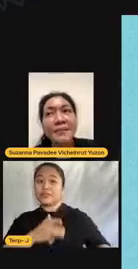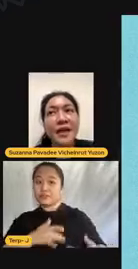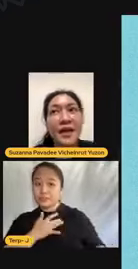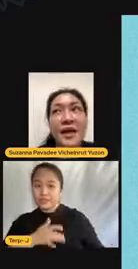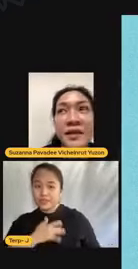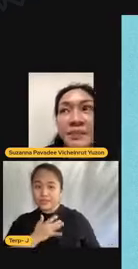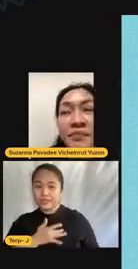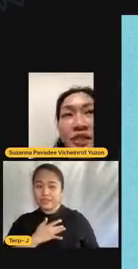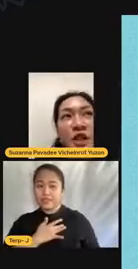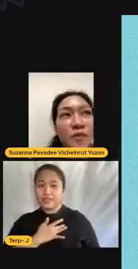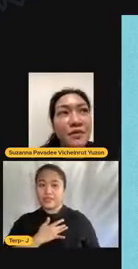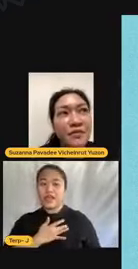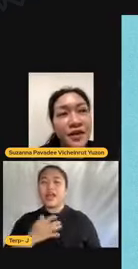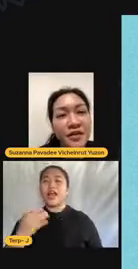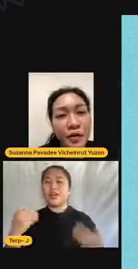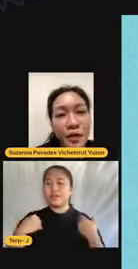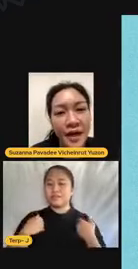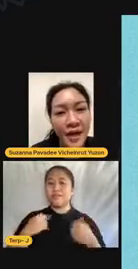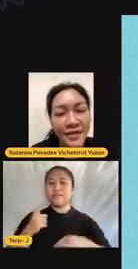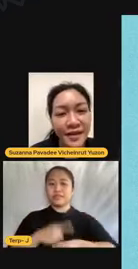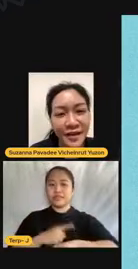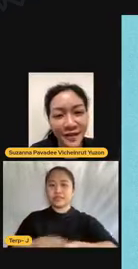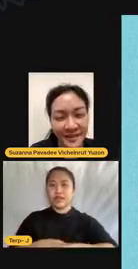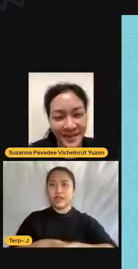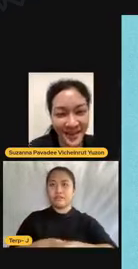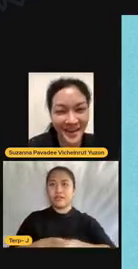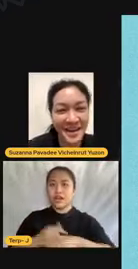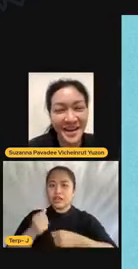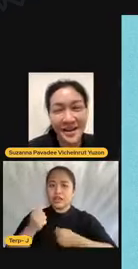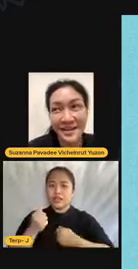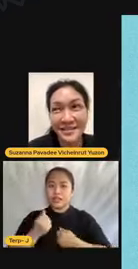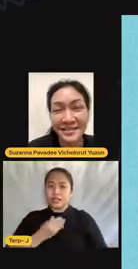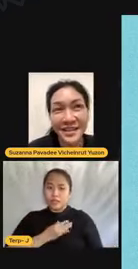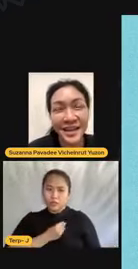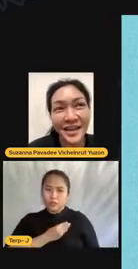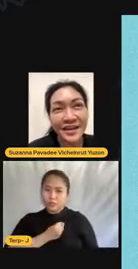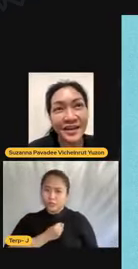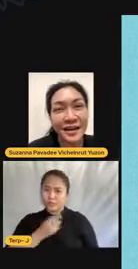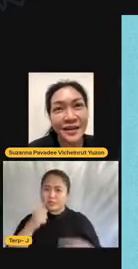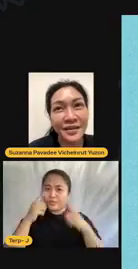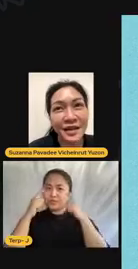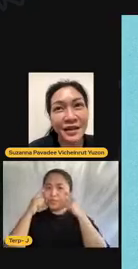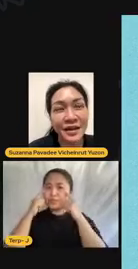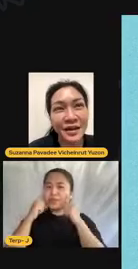a time that she was afraid to cry, I think, because